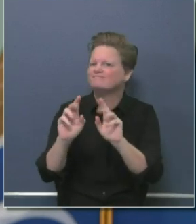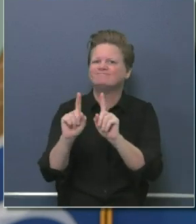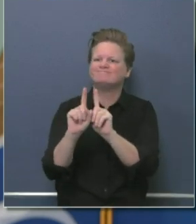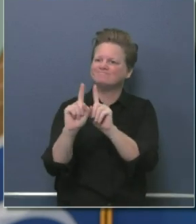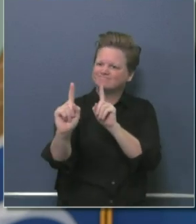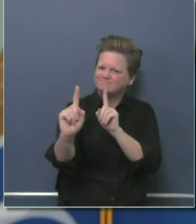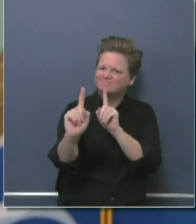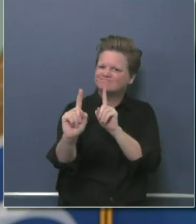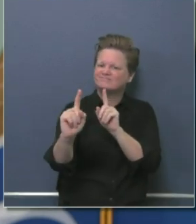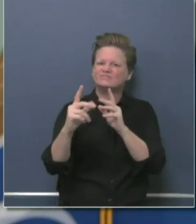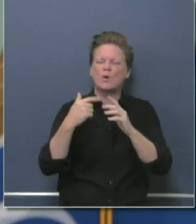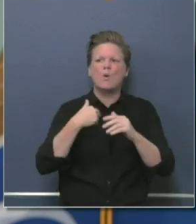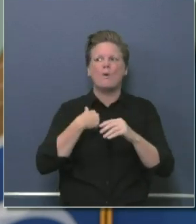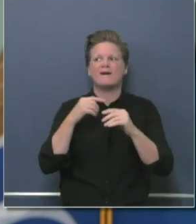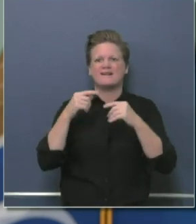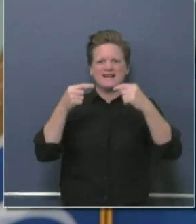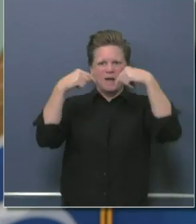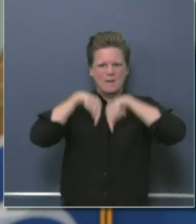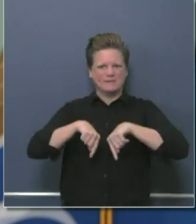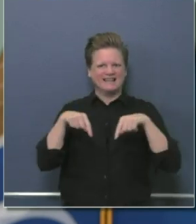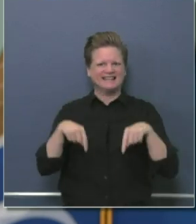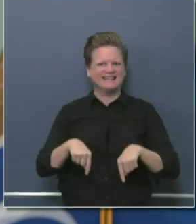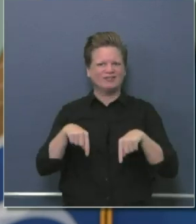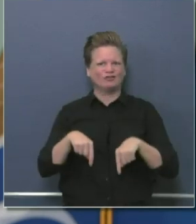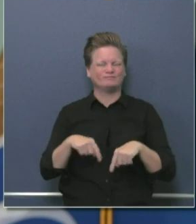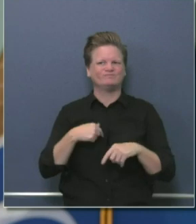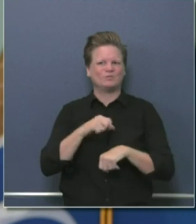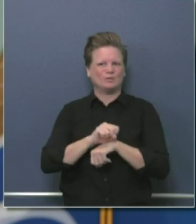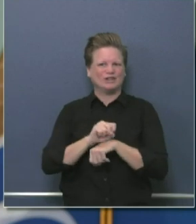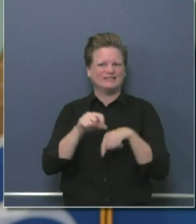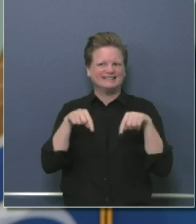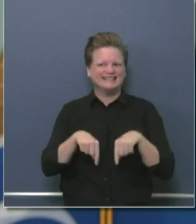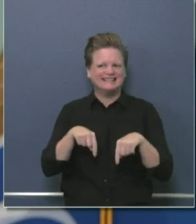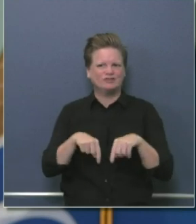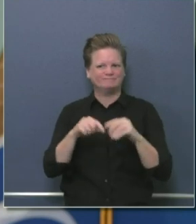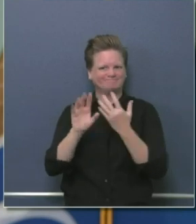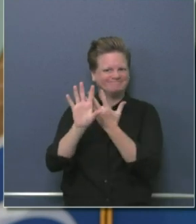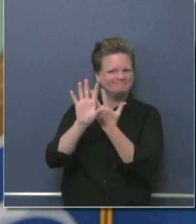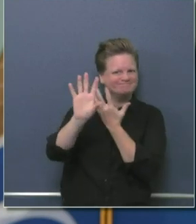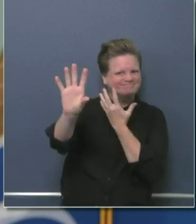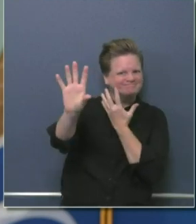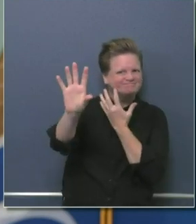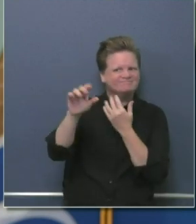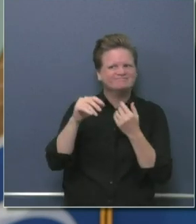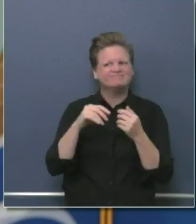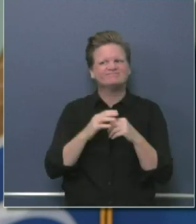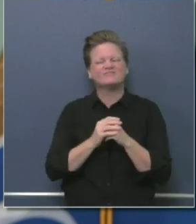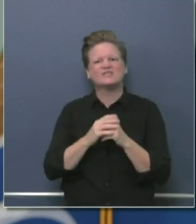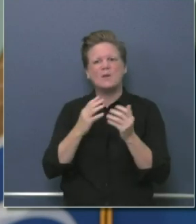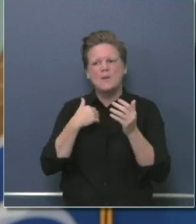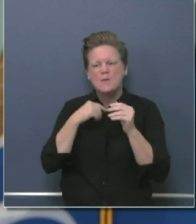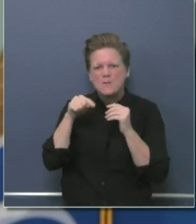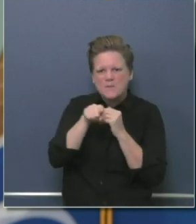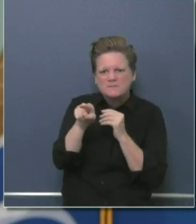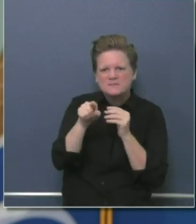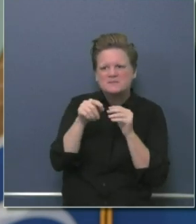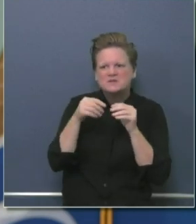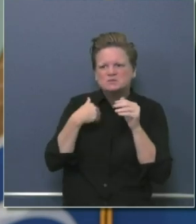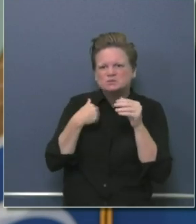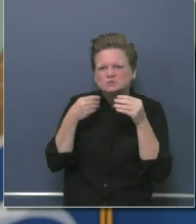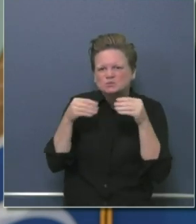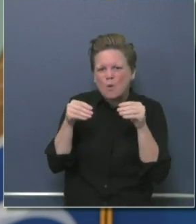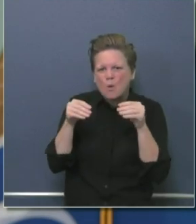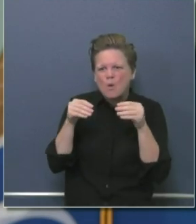when we went out with Mayor Steinberg out into the community to a store, when we were out a few weeks back with